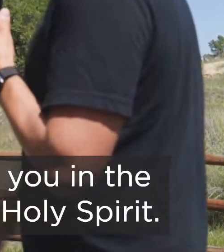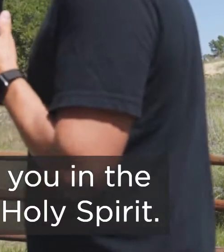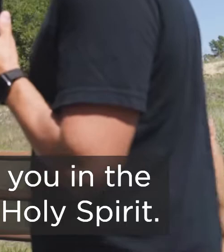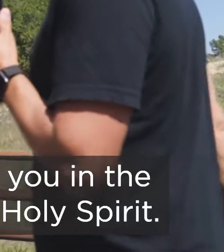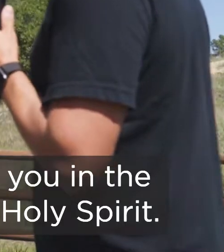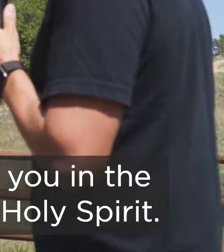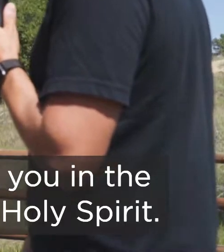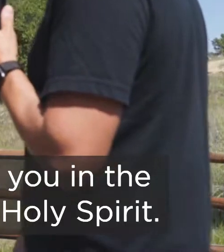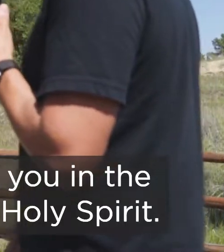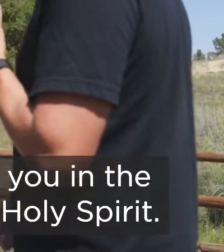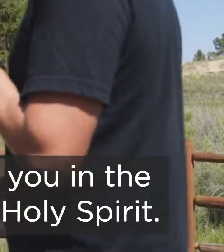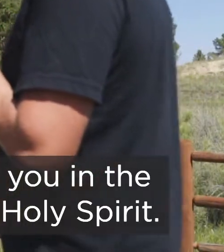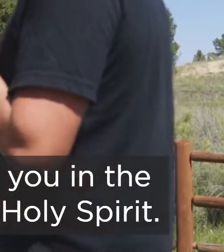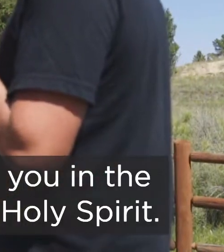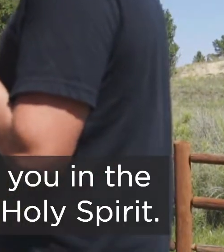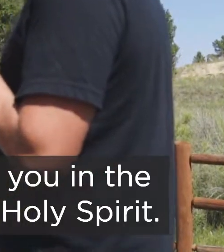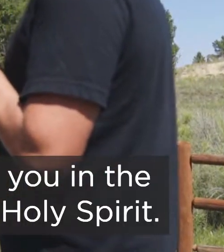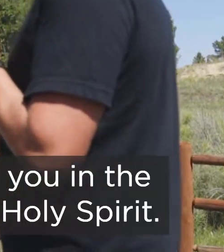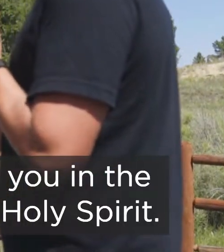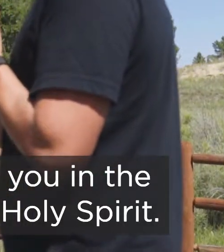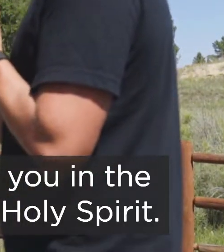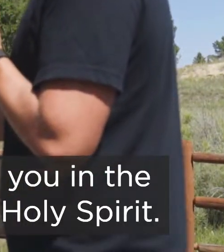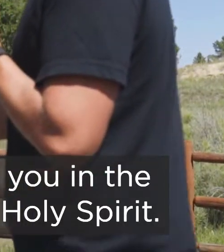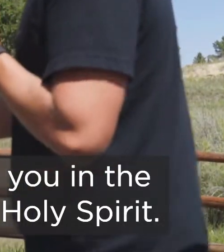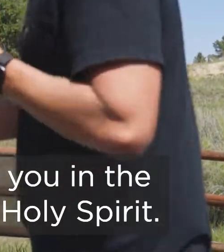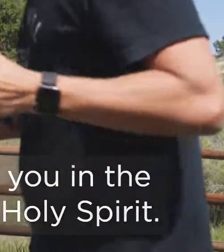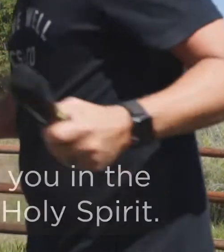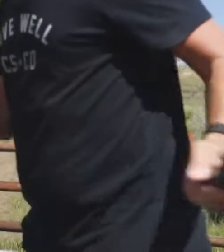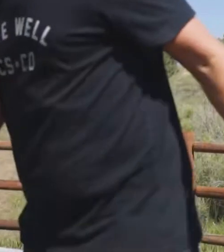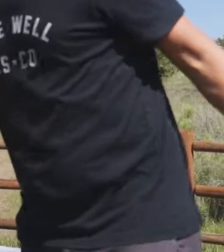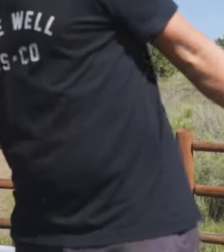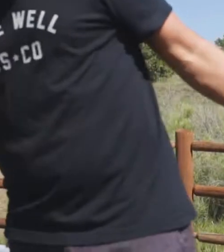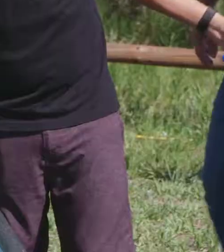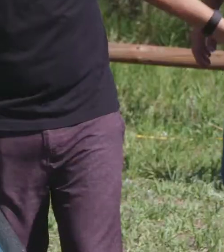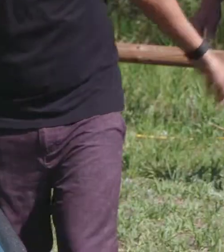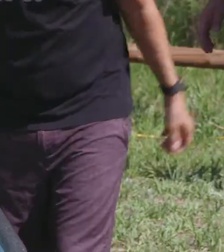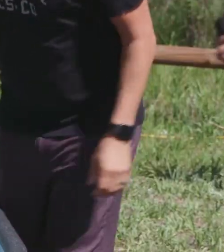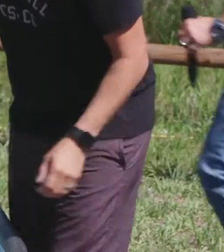to baptize you in the name of the Father, the Son, and the Holy Spirit.